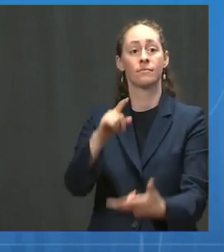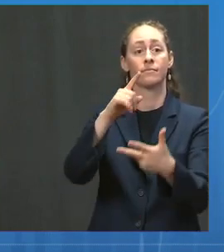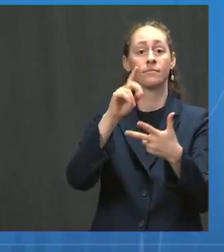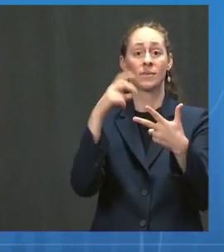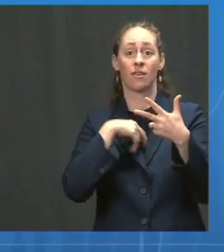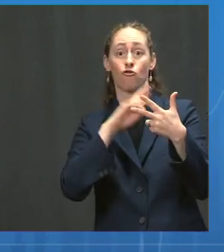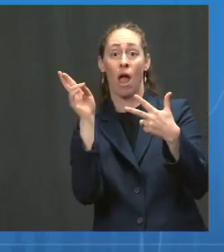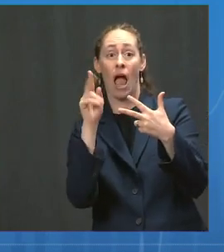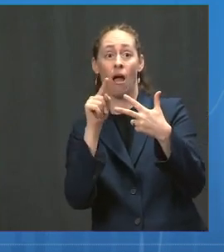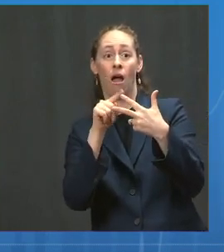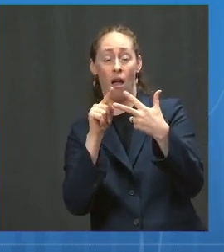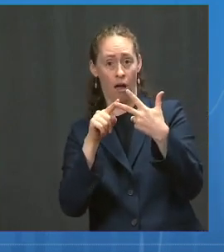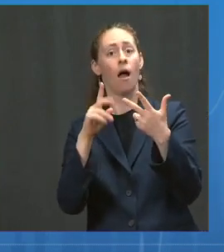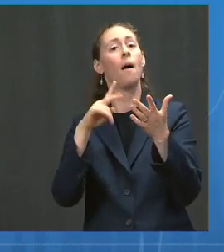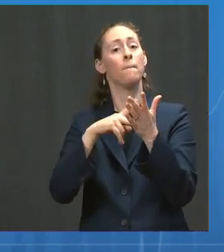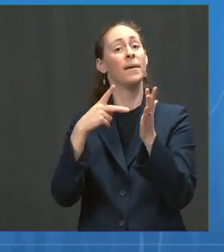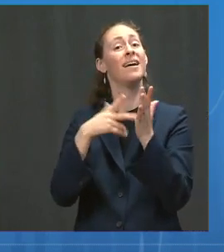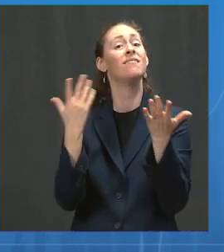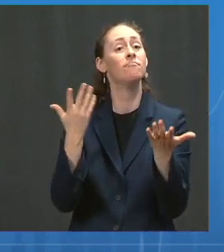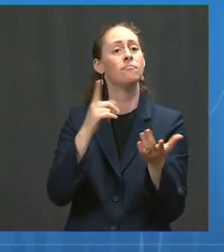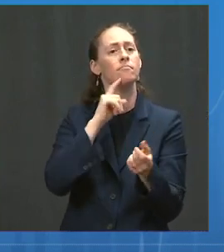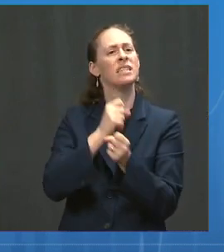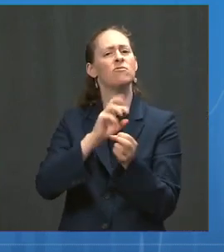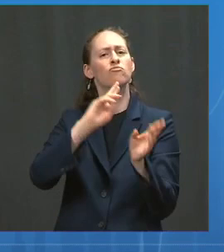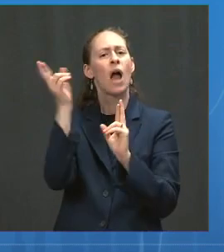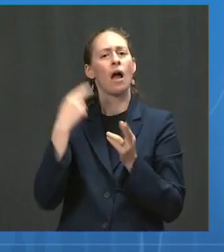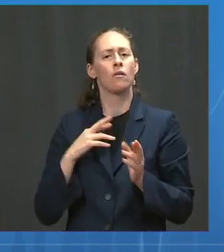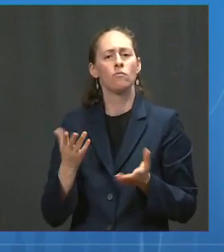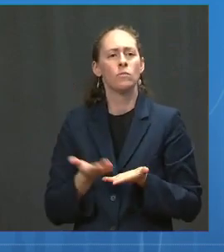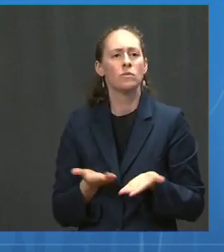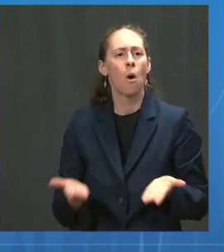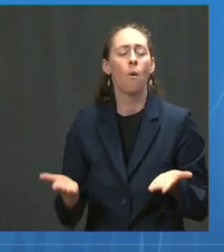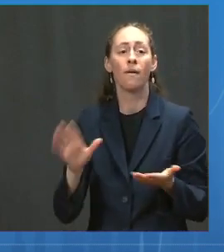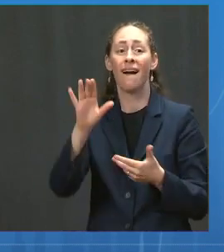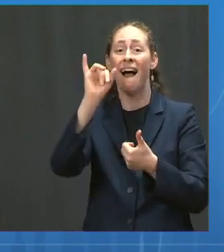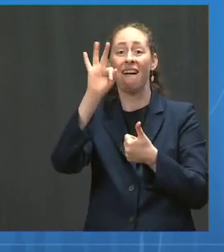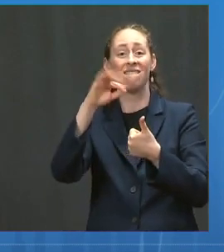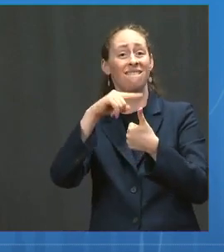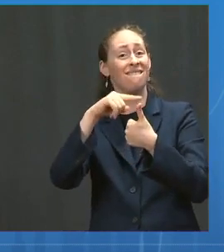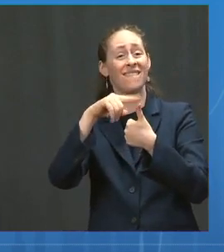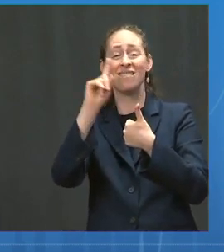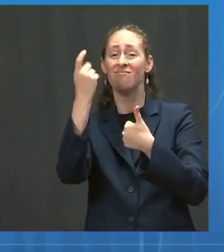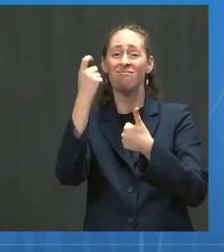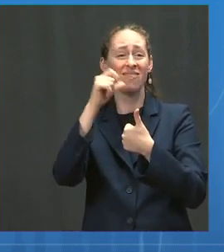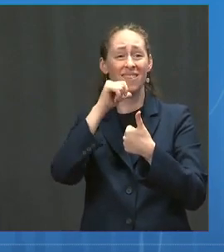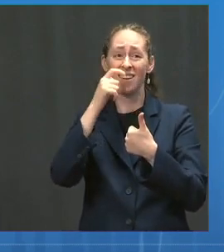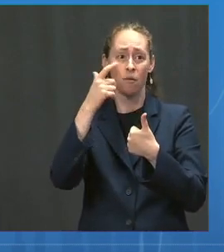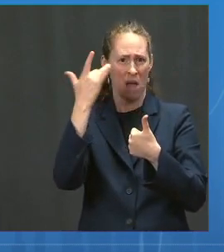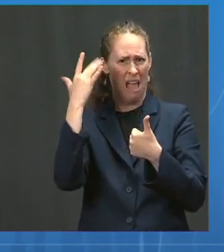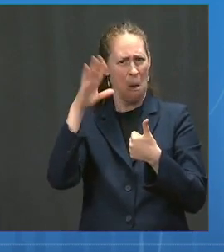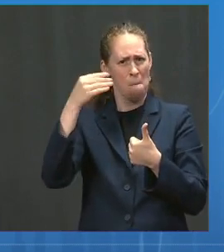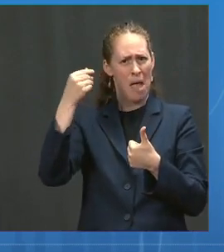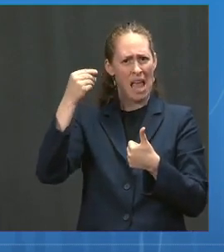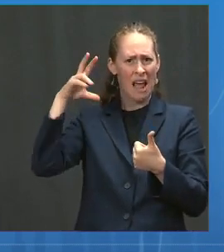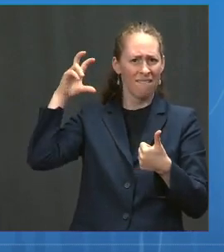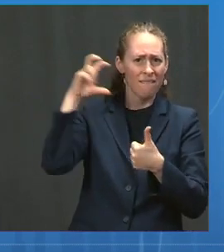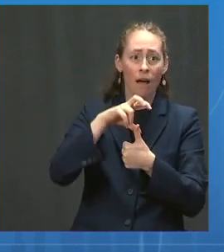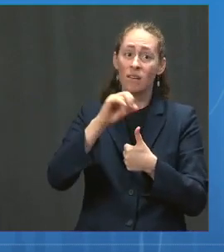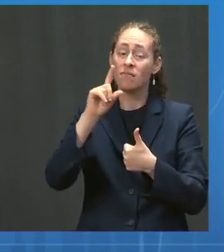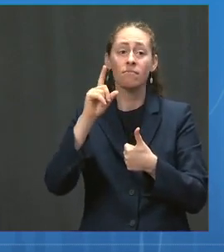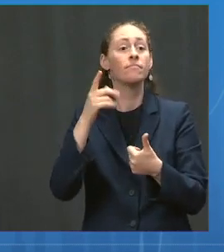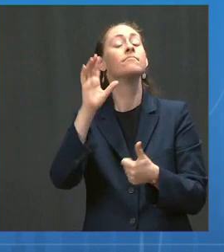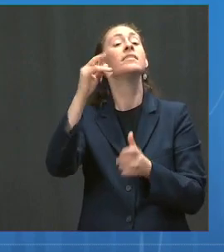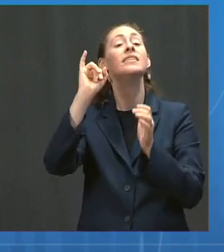major investment in resources. If the vaccine doesn't work, you've lost a lot of money. If the vaccine does